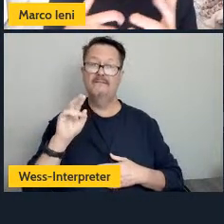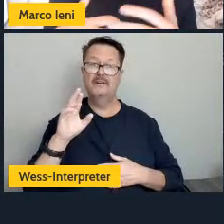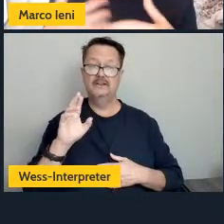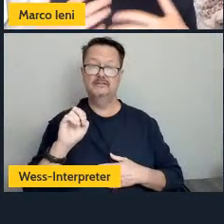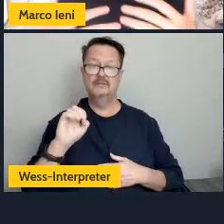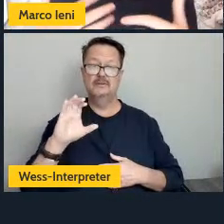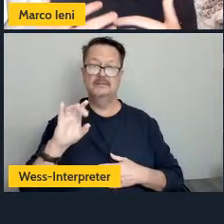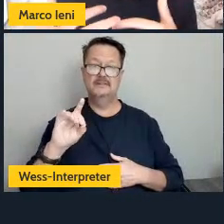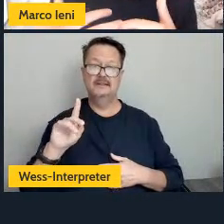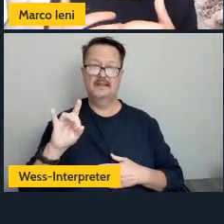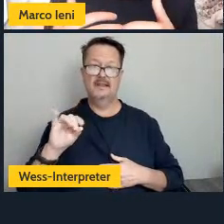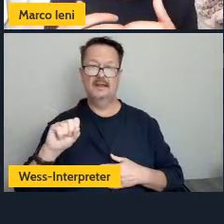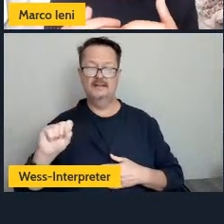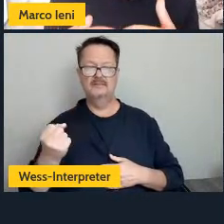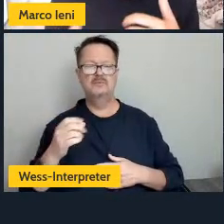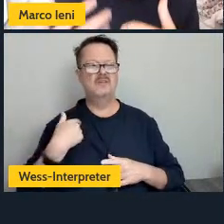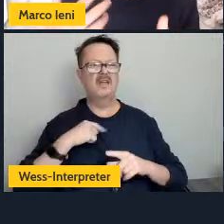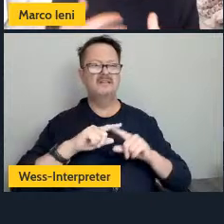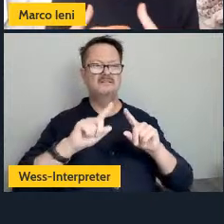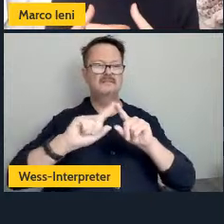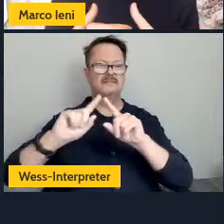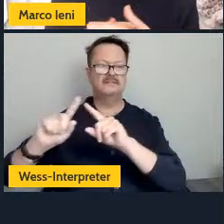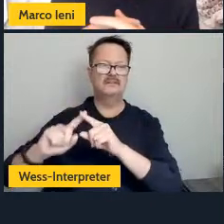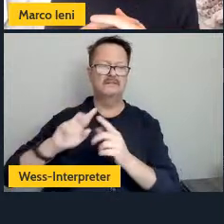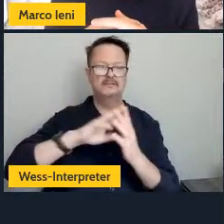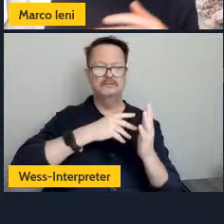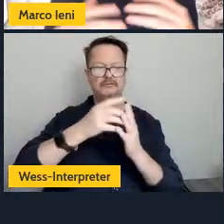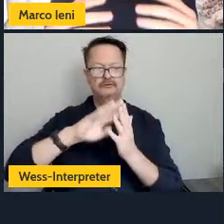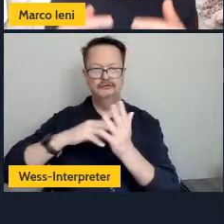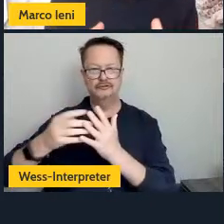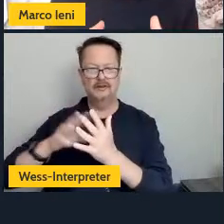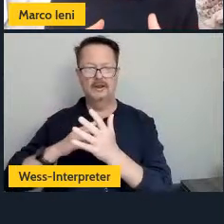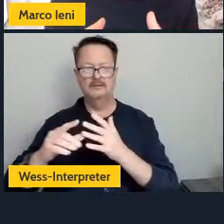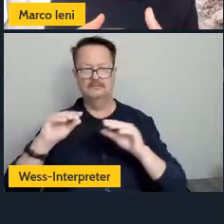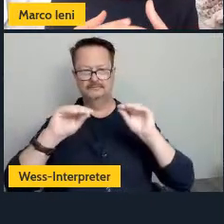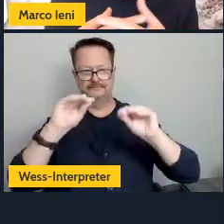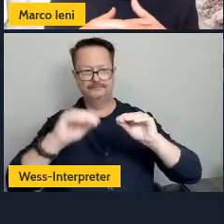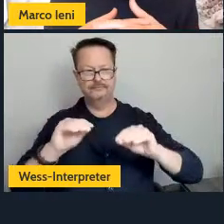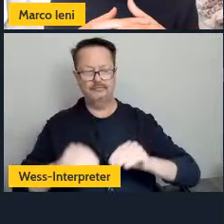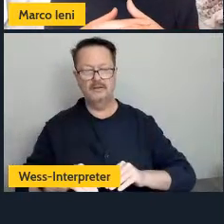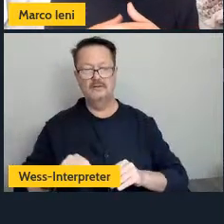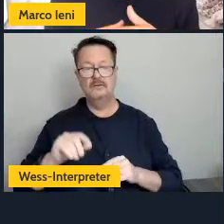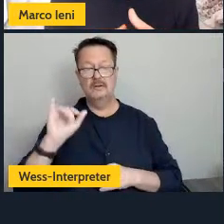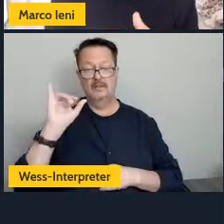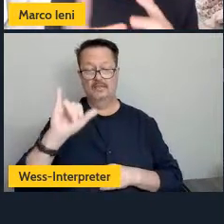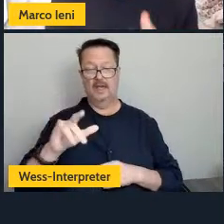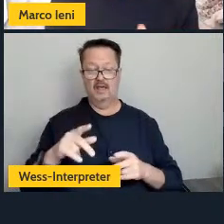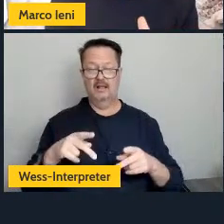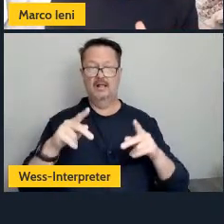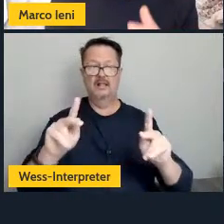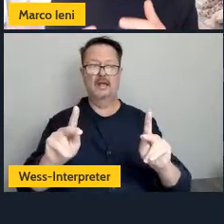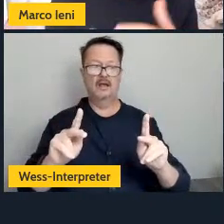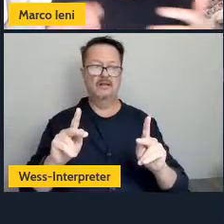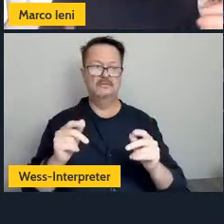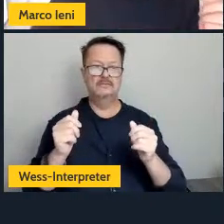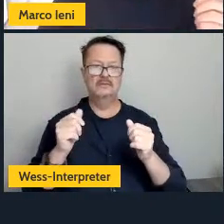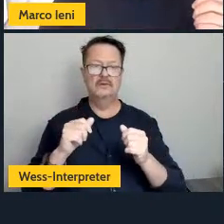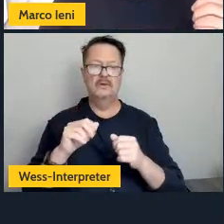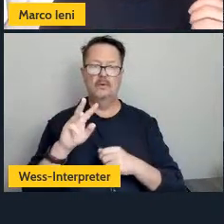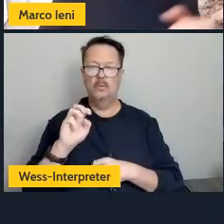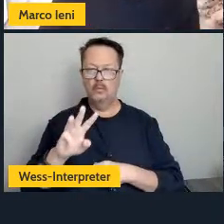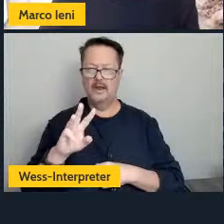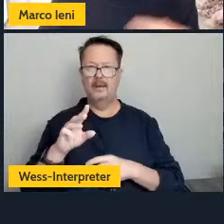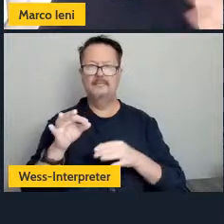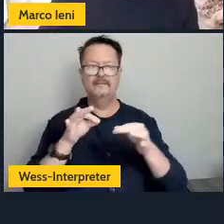allows to compose different charts. What do I mean with this? So until now, we have the devs that fill